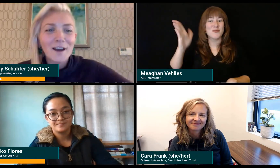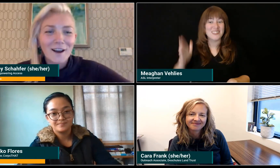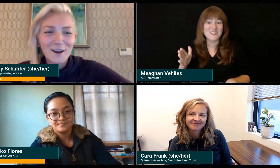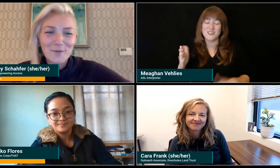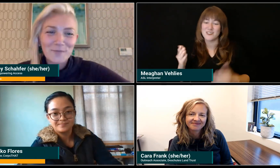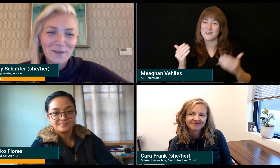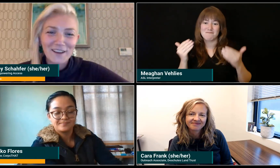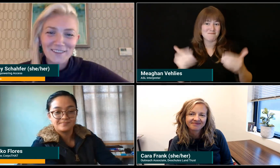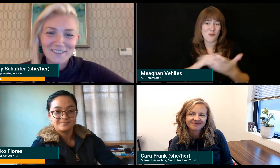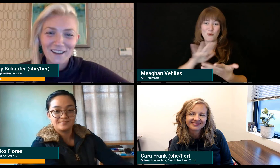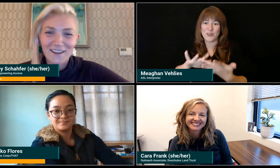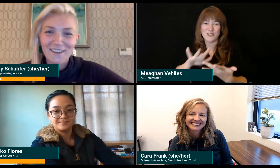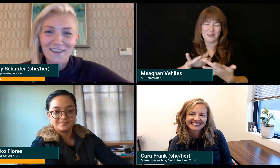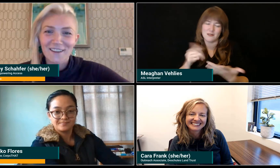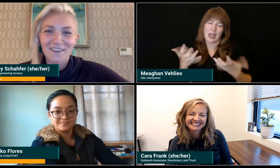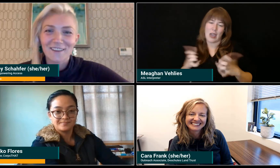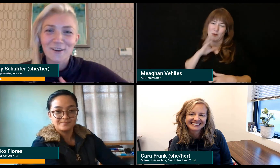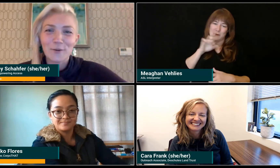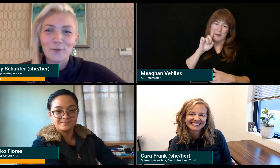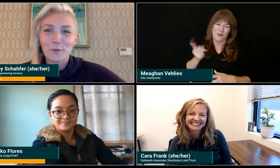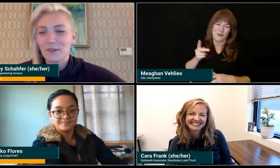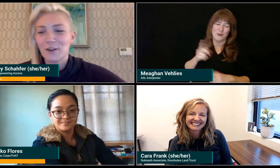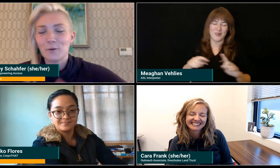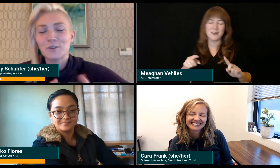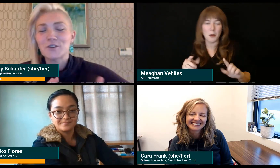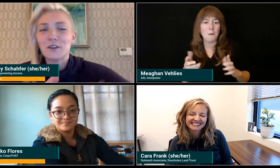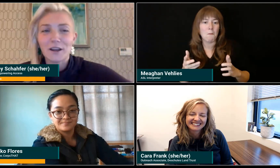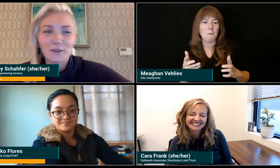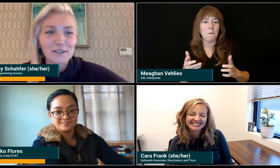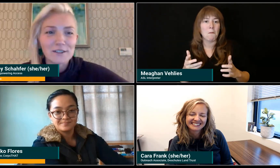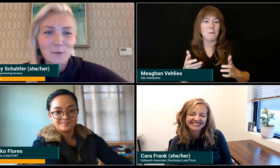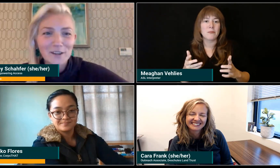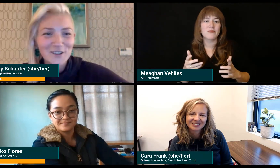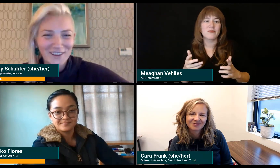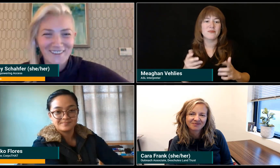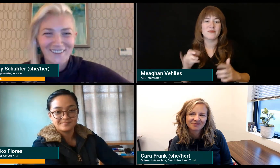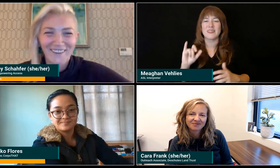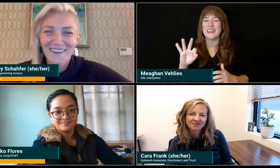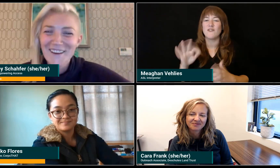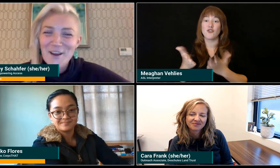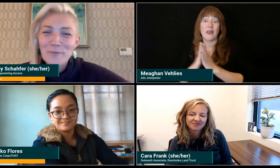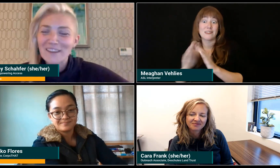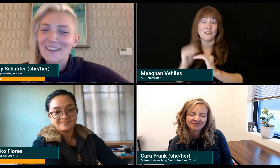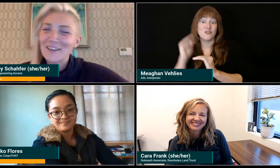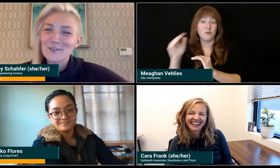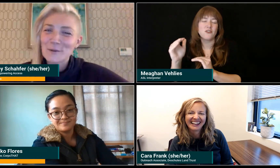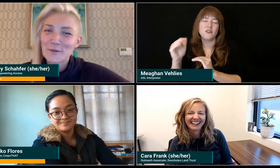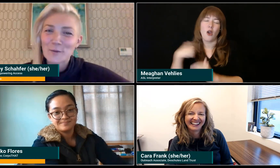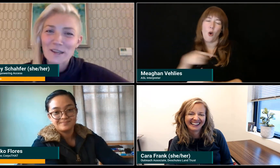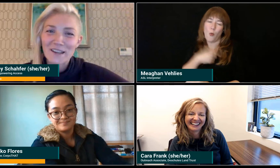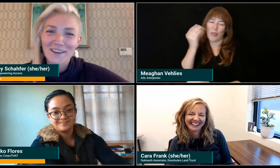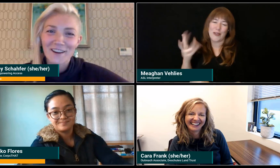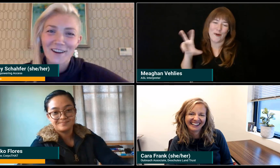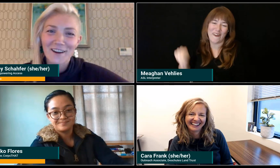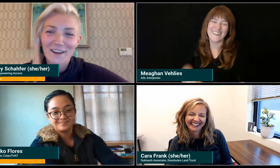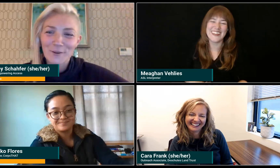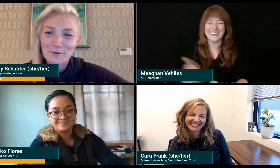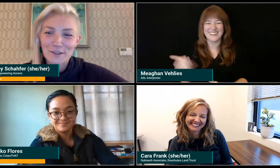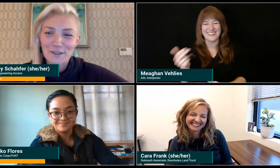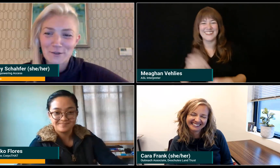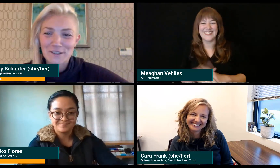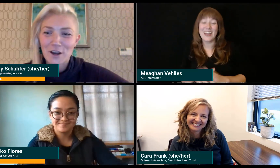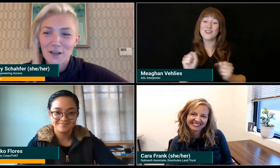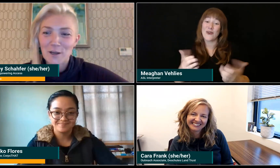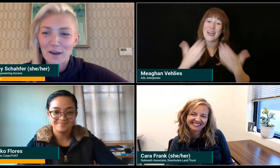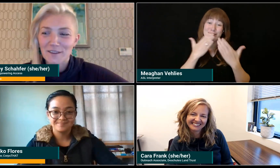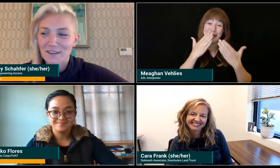them, but I think, we'll shoot you down if it's too much. But thank you so much for being here. We